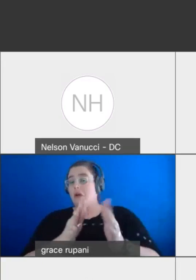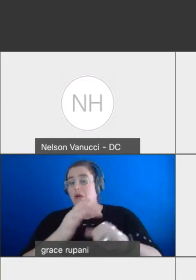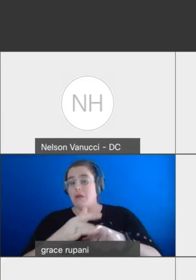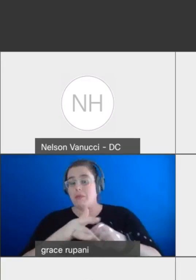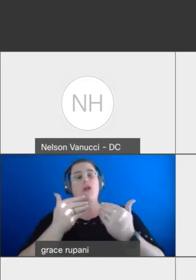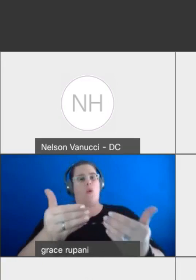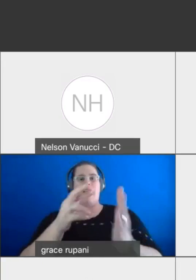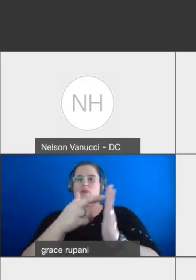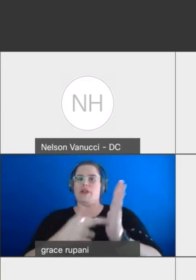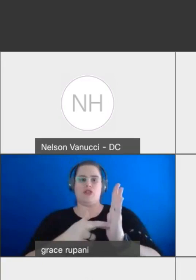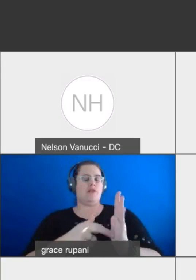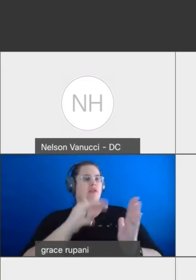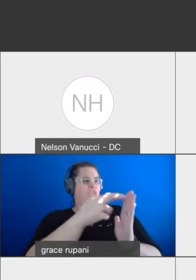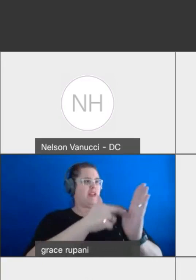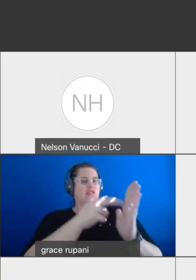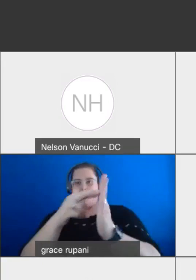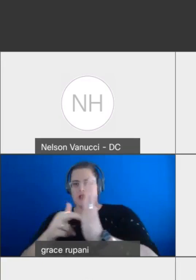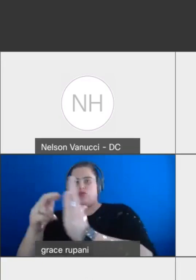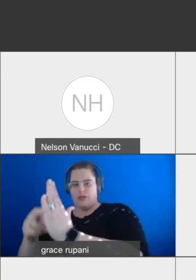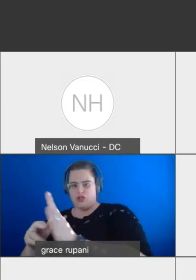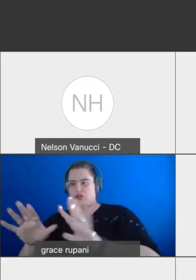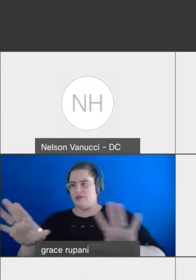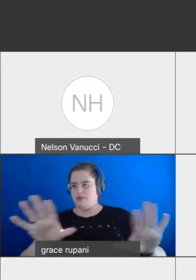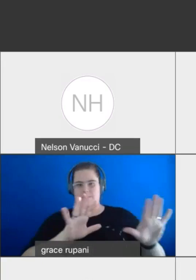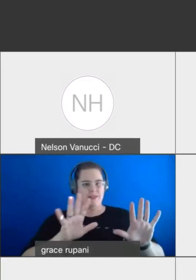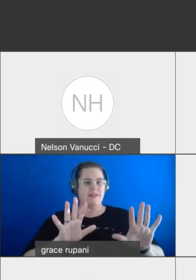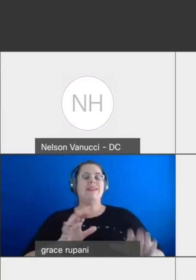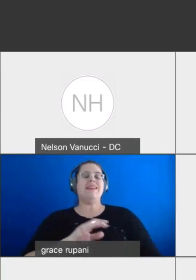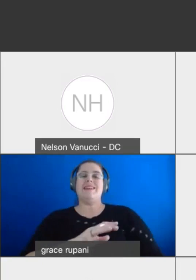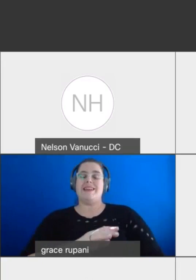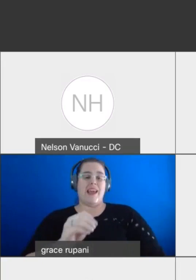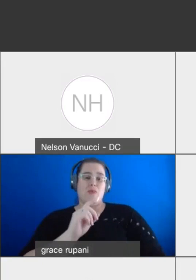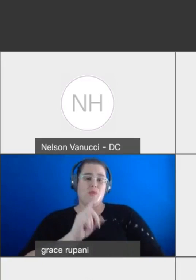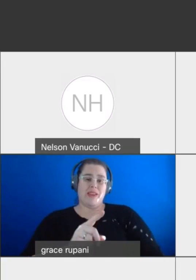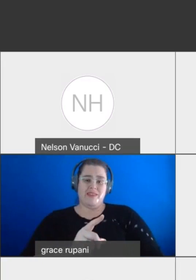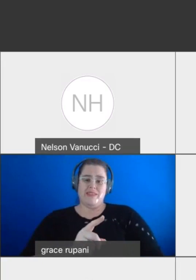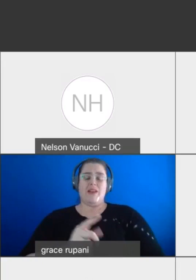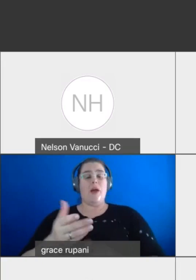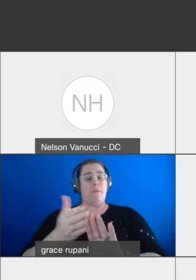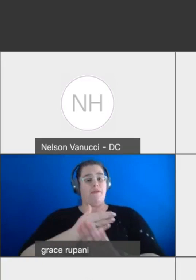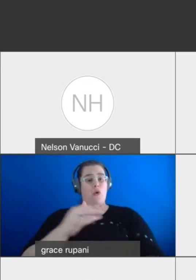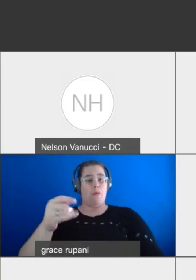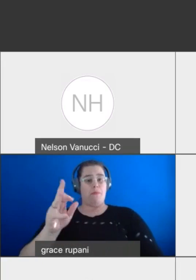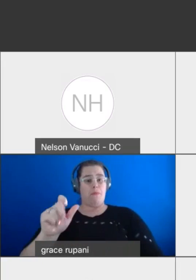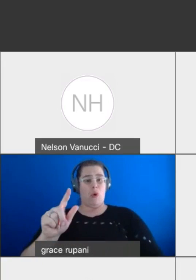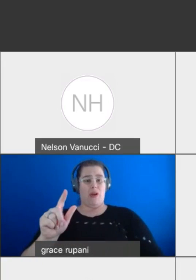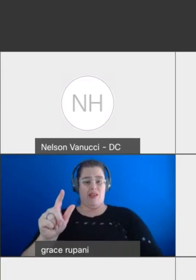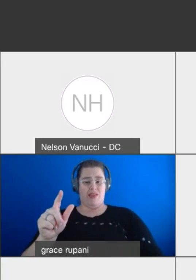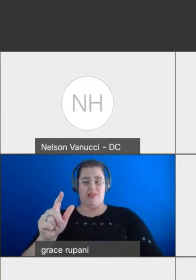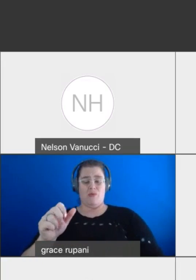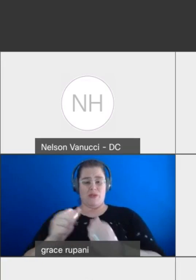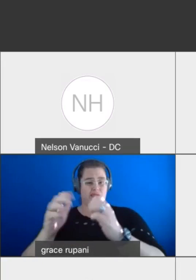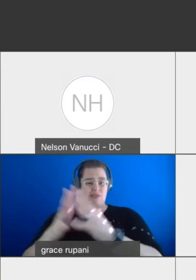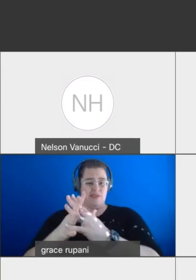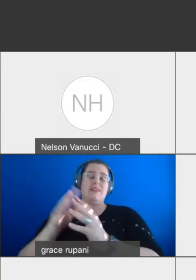coronavirus.dc.gov portal had registration becoming available next week, even before that, you could log in